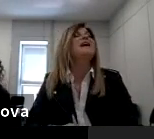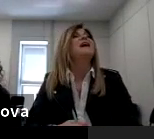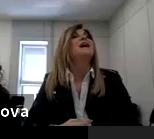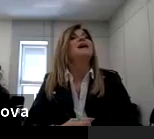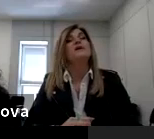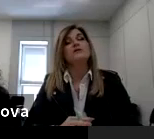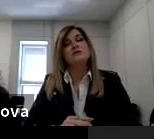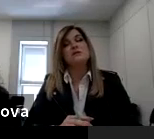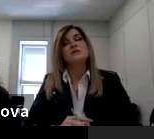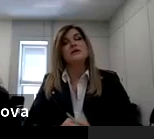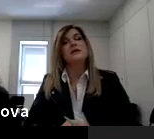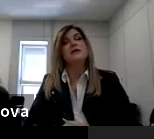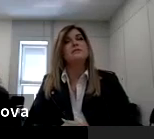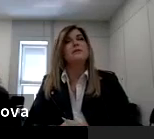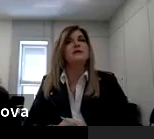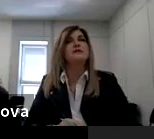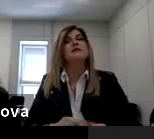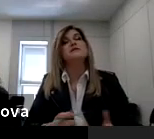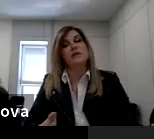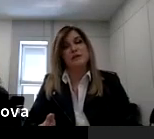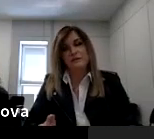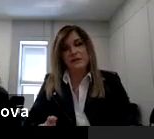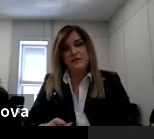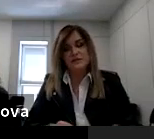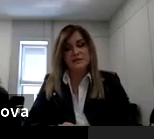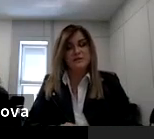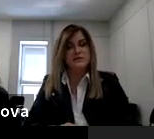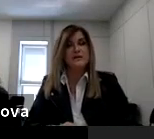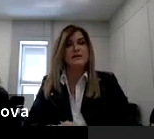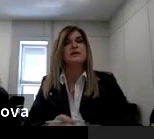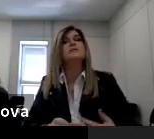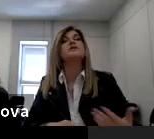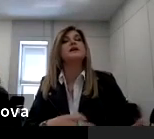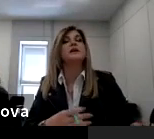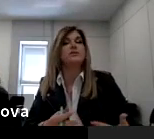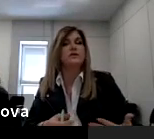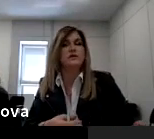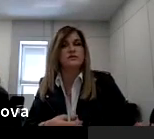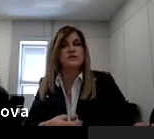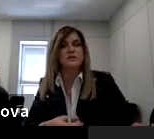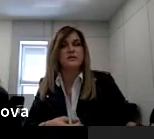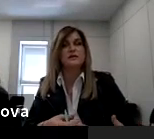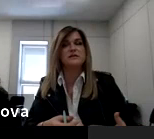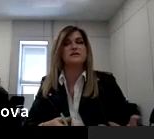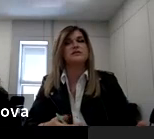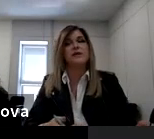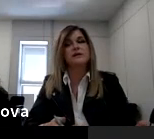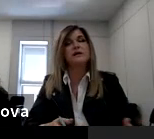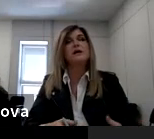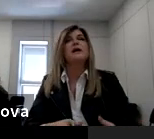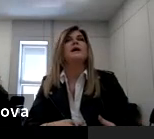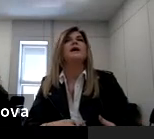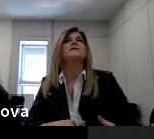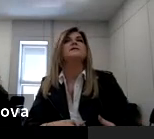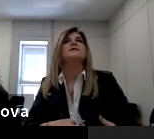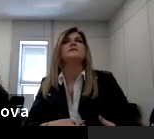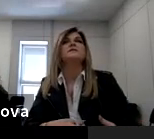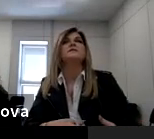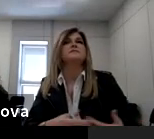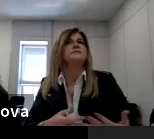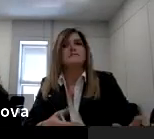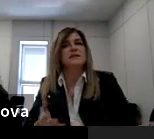much. Also, we make interactive lighting systems that communicate with the user, because it's a trend